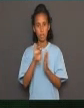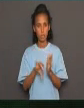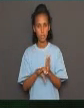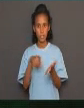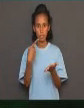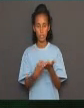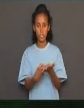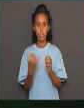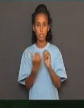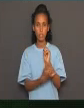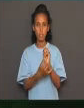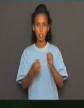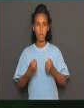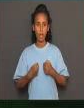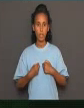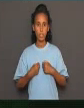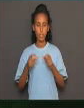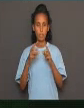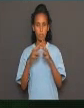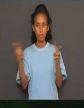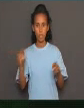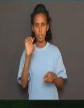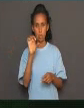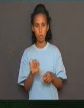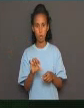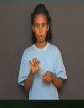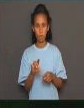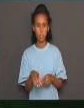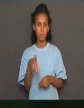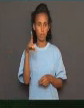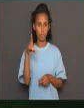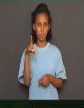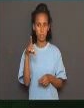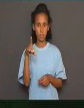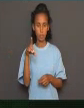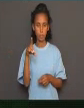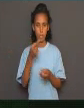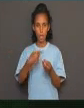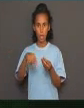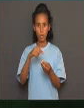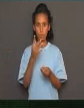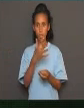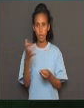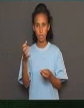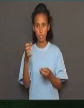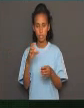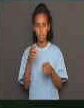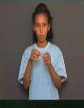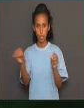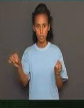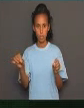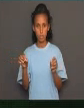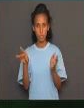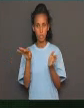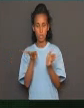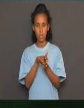chart. This region has a very low elevation at around